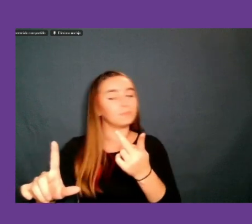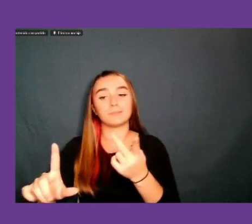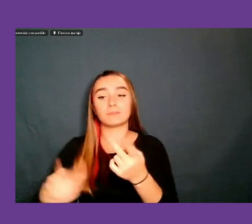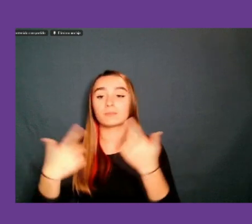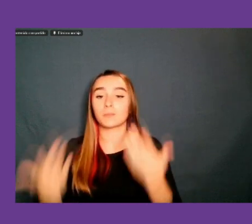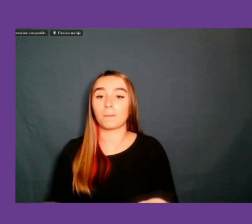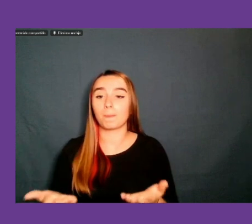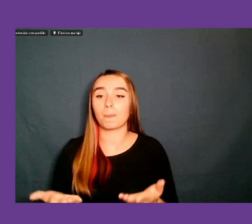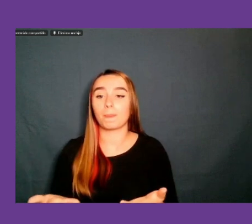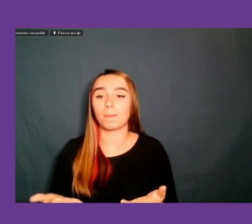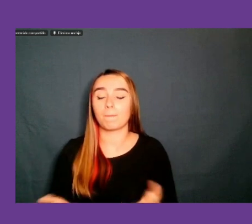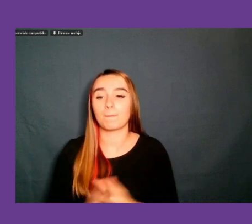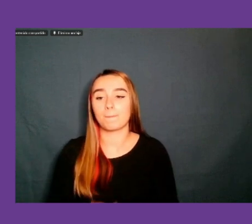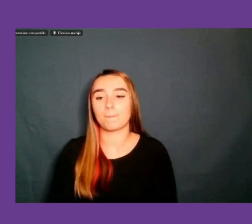perhaps...